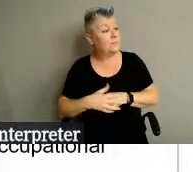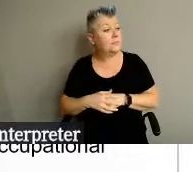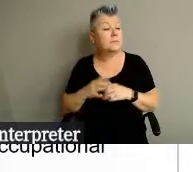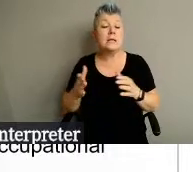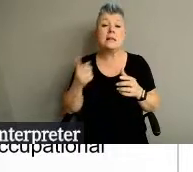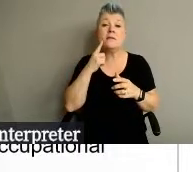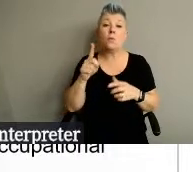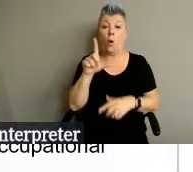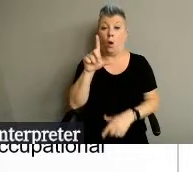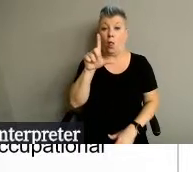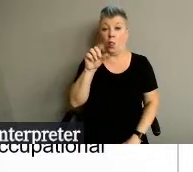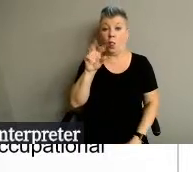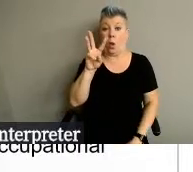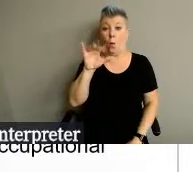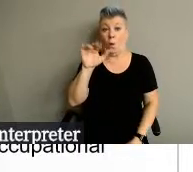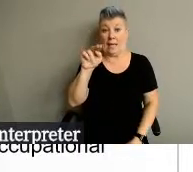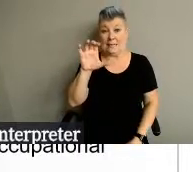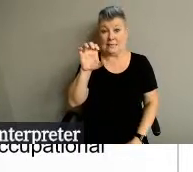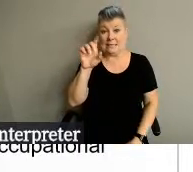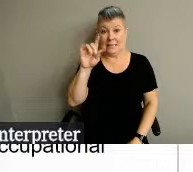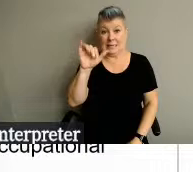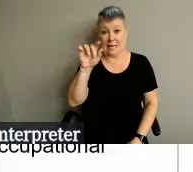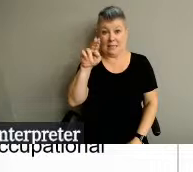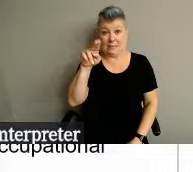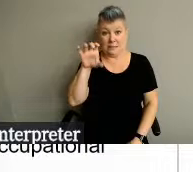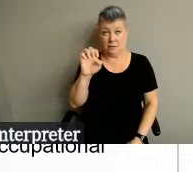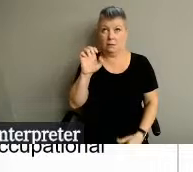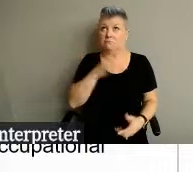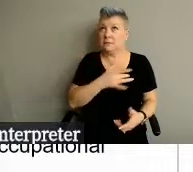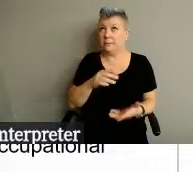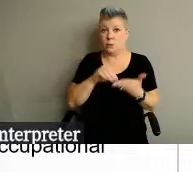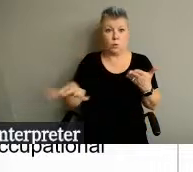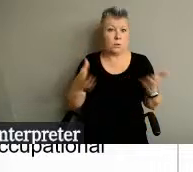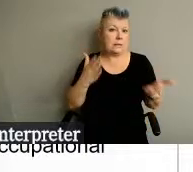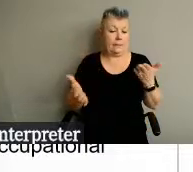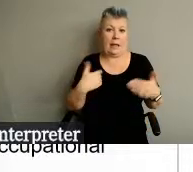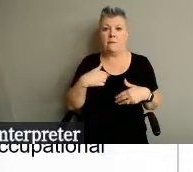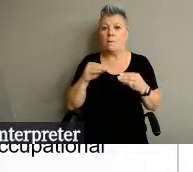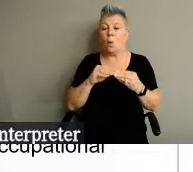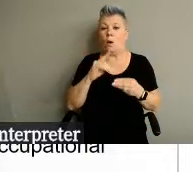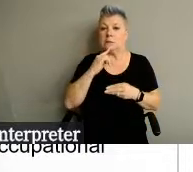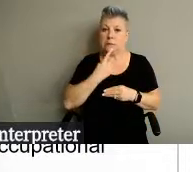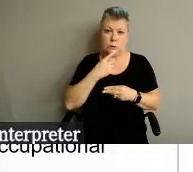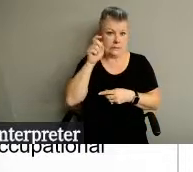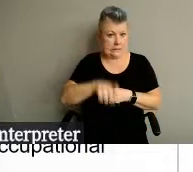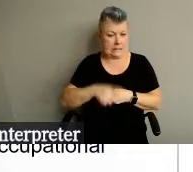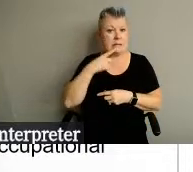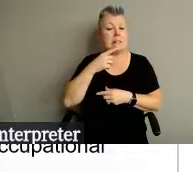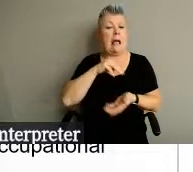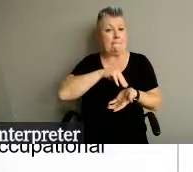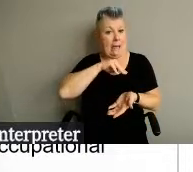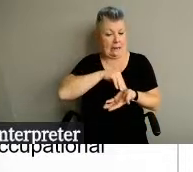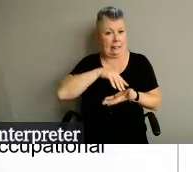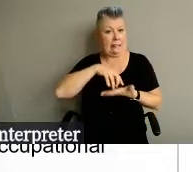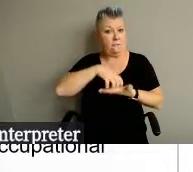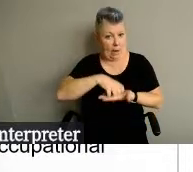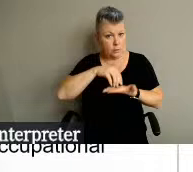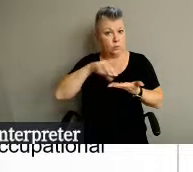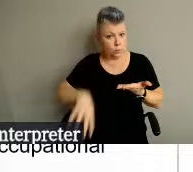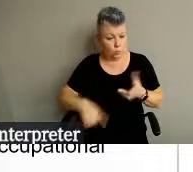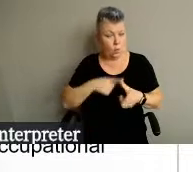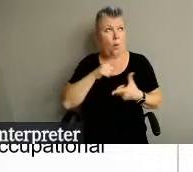And then for our low incidence, those are typically students who might have more significant needs, like our medically fragile students, or